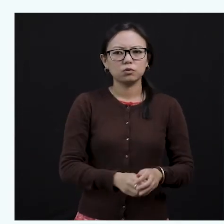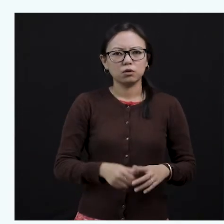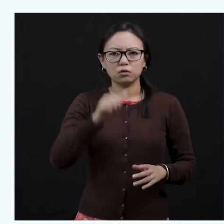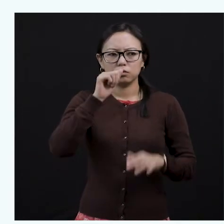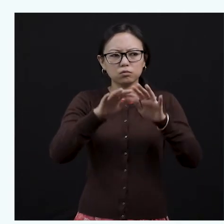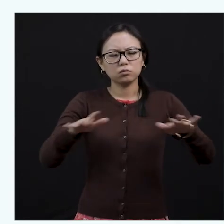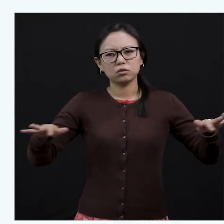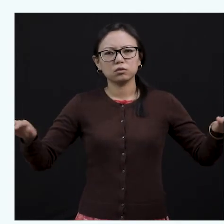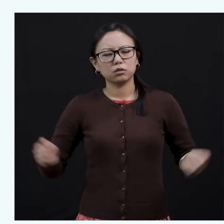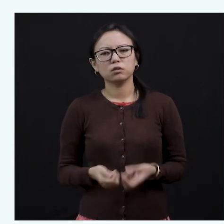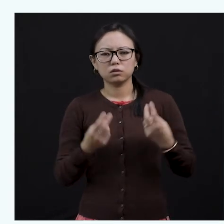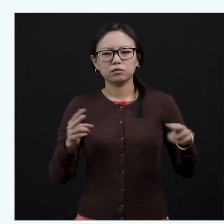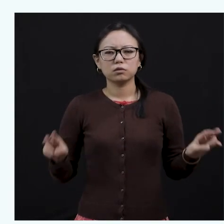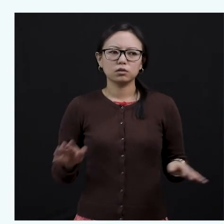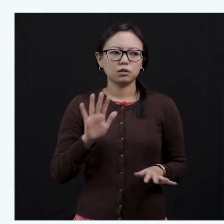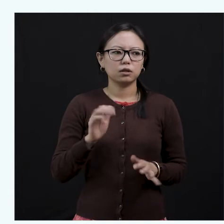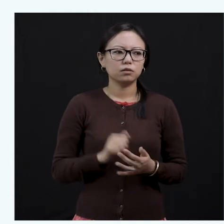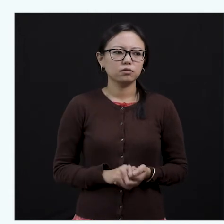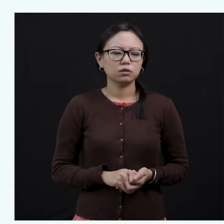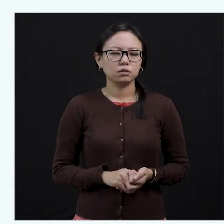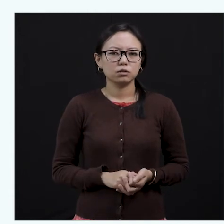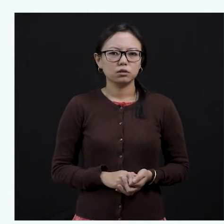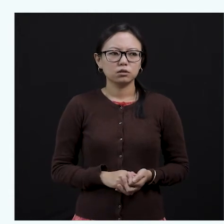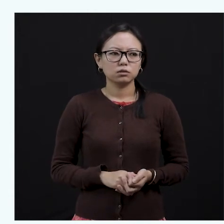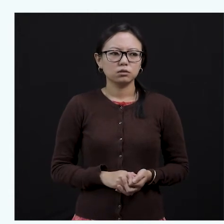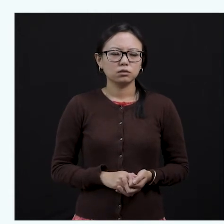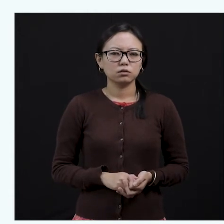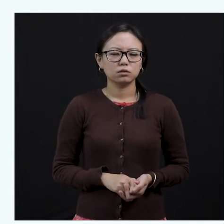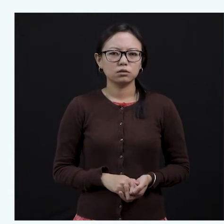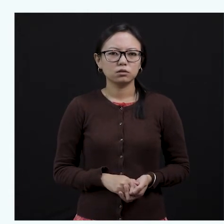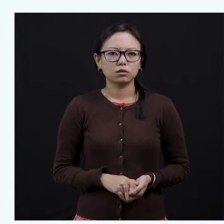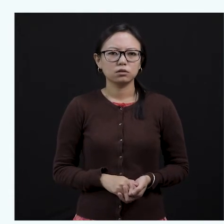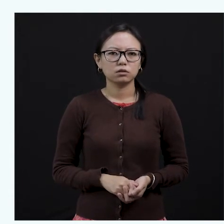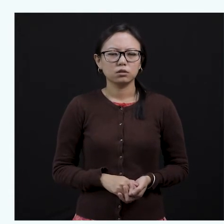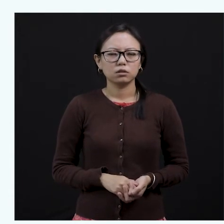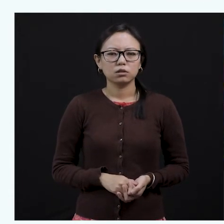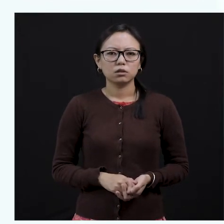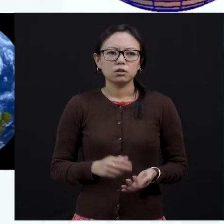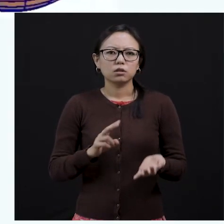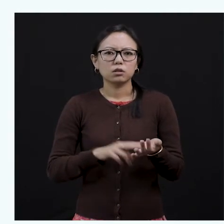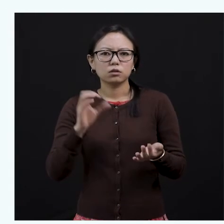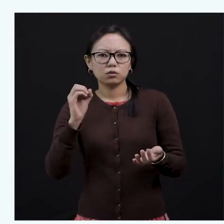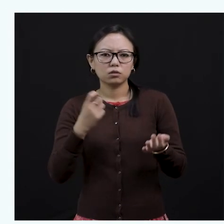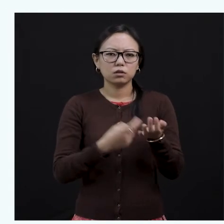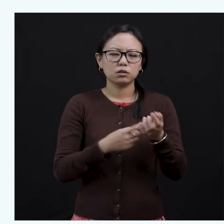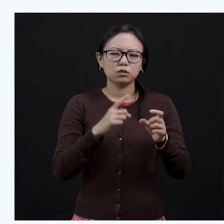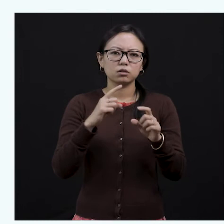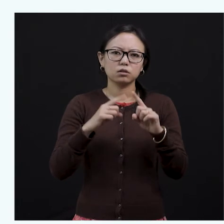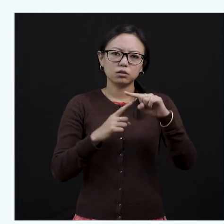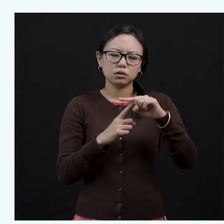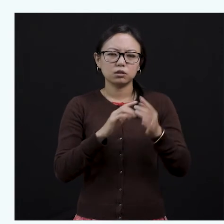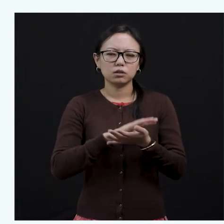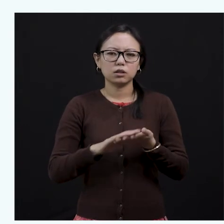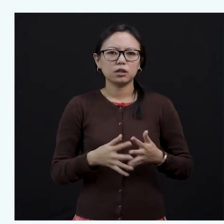like North America, South America, which I'm going to explain in the next class in detail. All right. Now